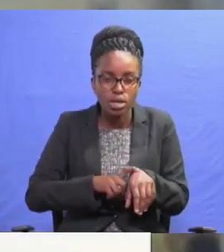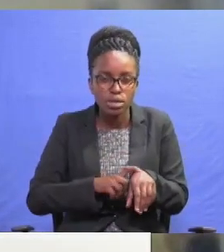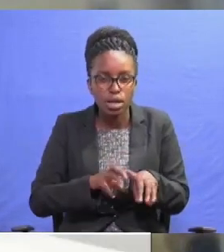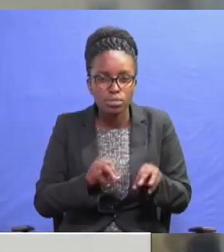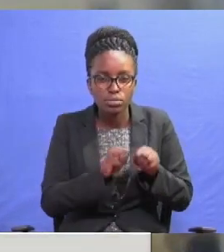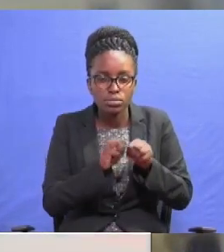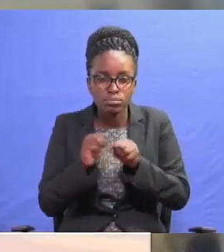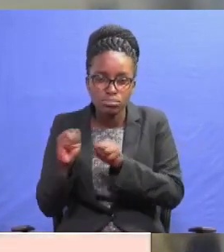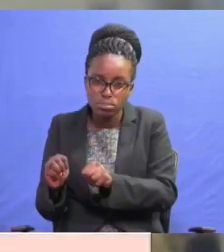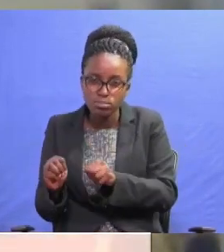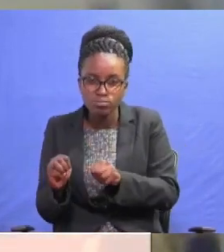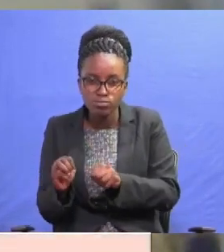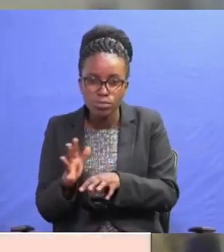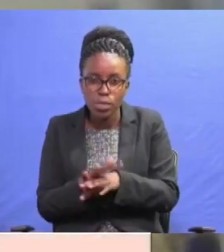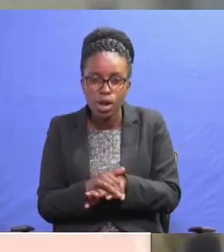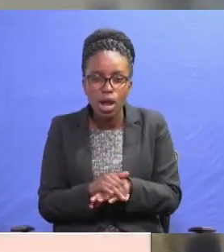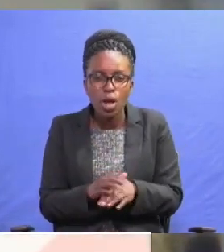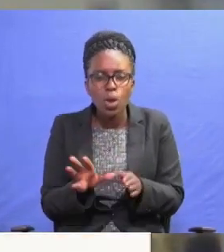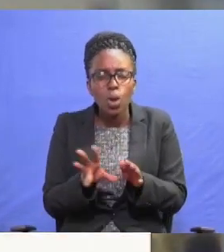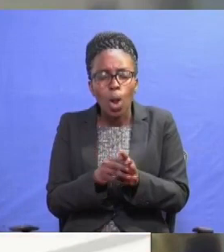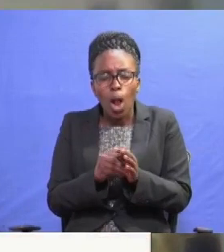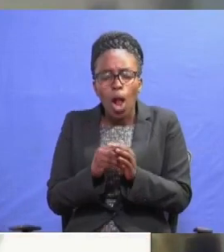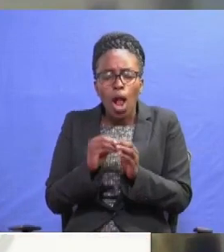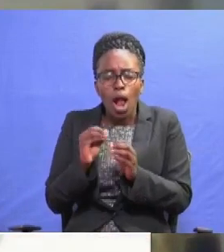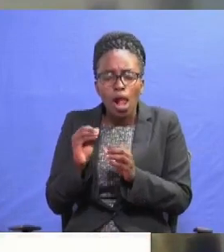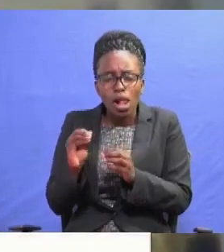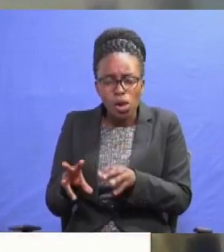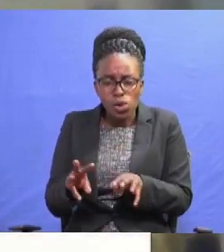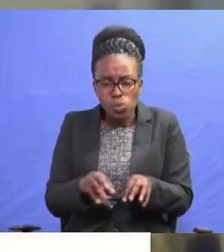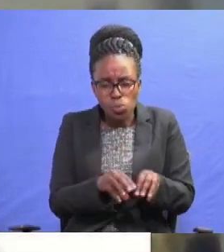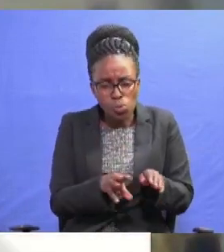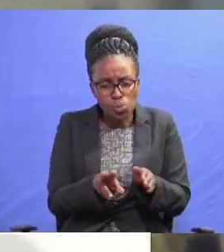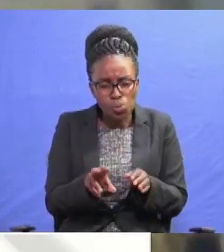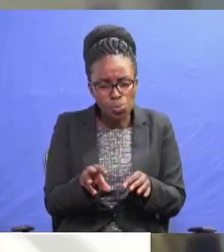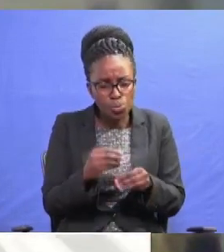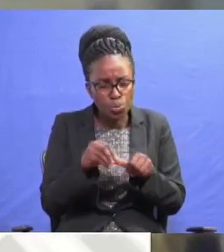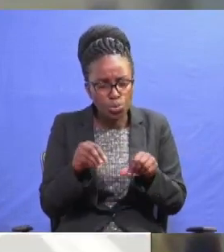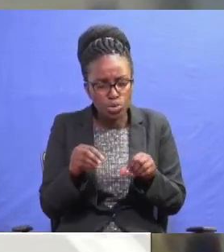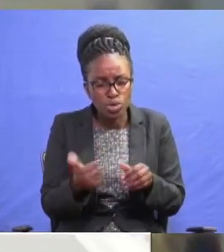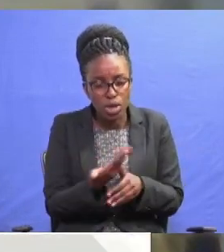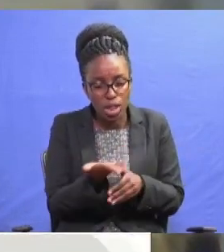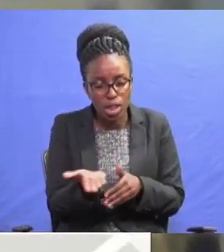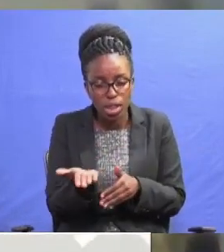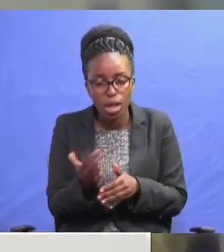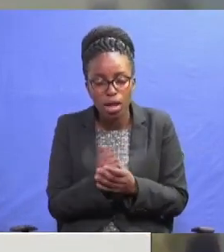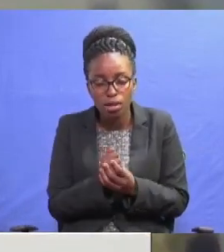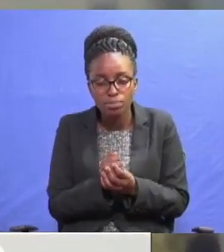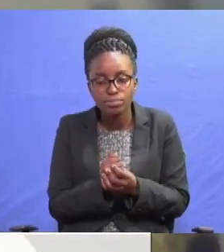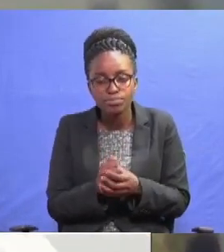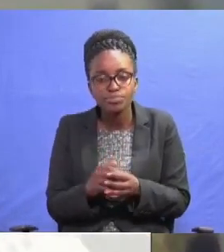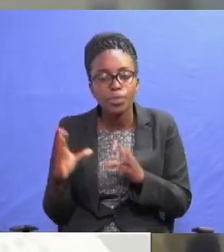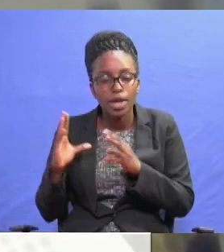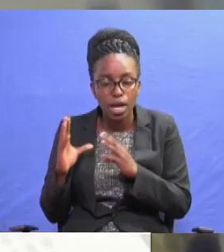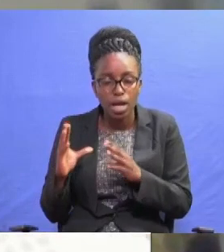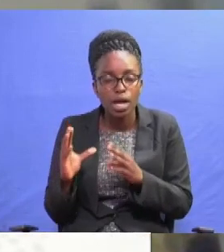it accumulated against this loose soil. The loose soil was carried away, and then any other material that was loose along the way was carried along with